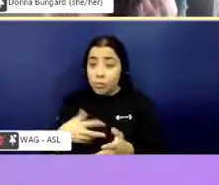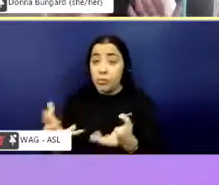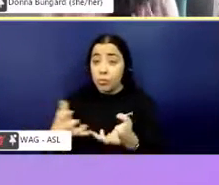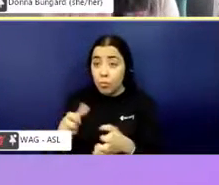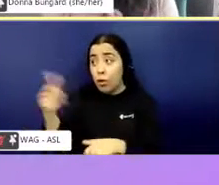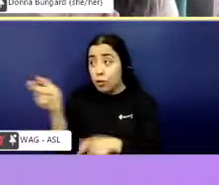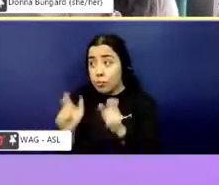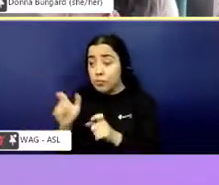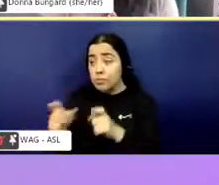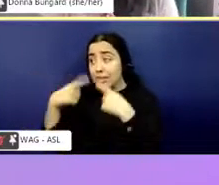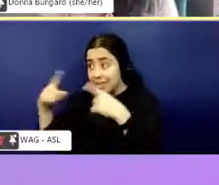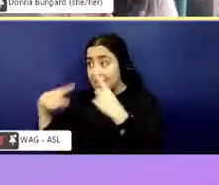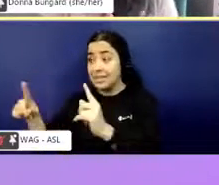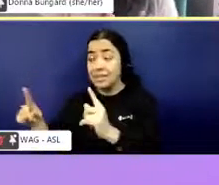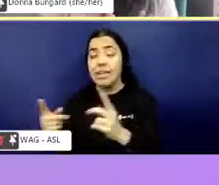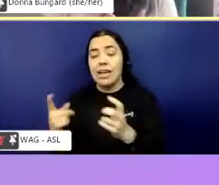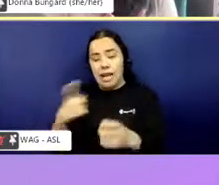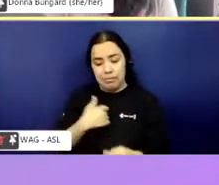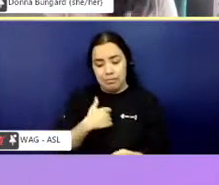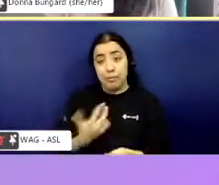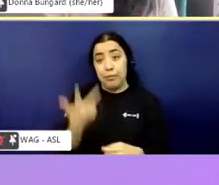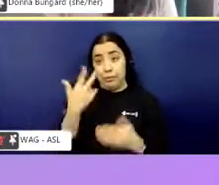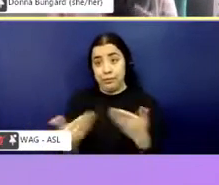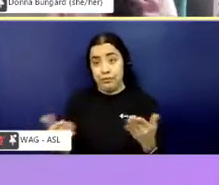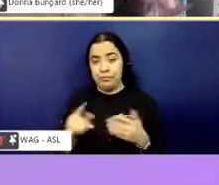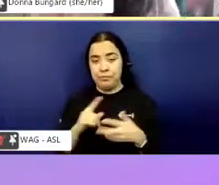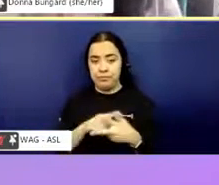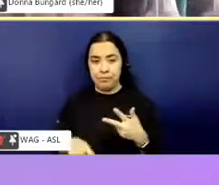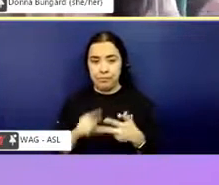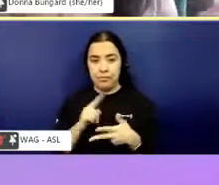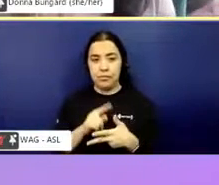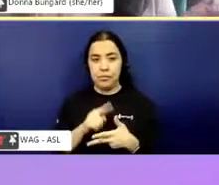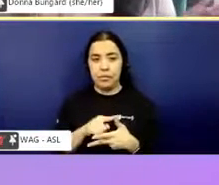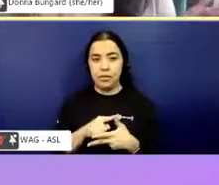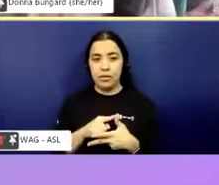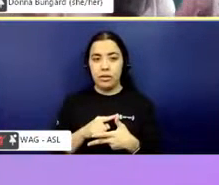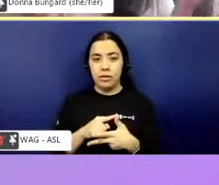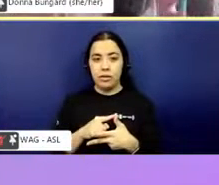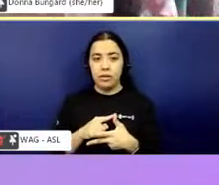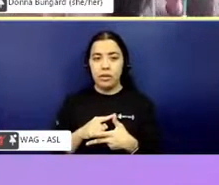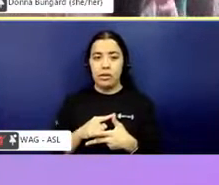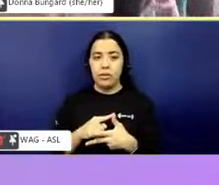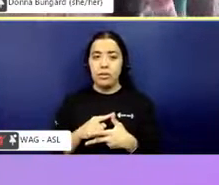succeed, ask yourself 3 things. Is there naturally